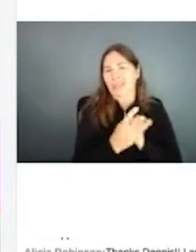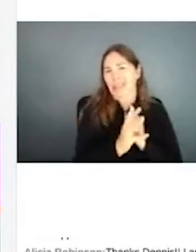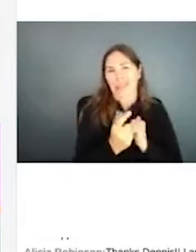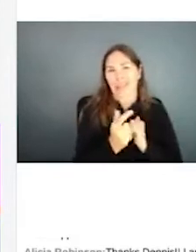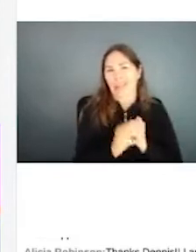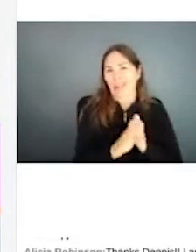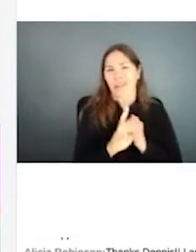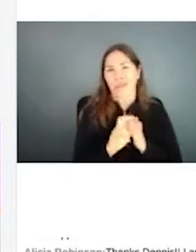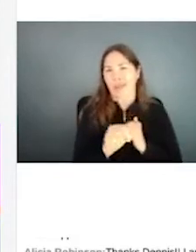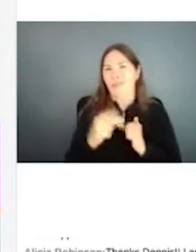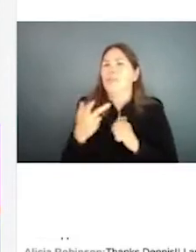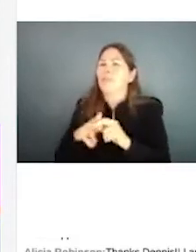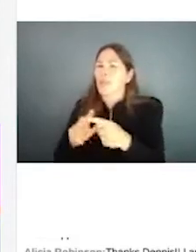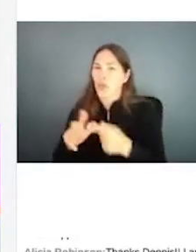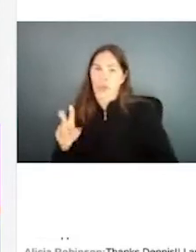RAM.